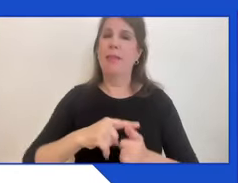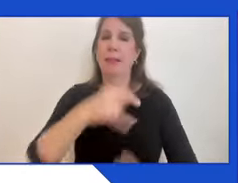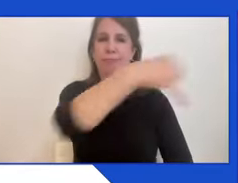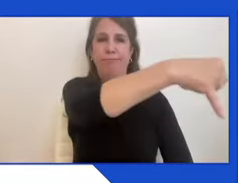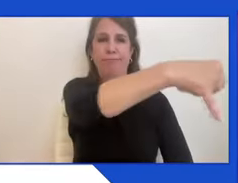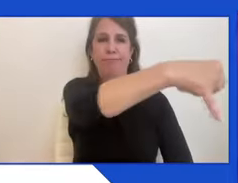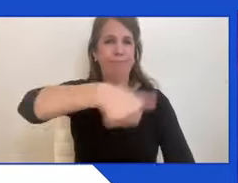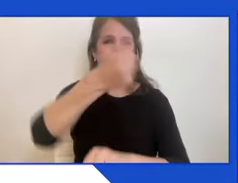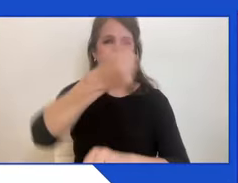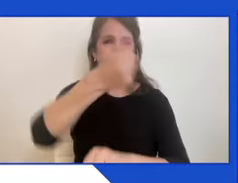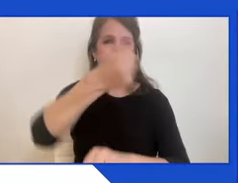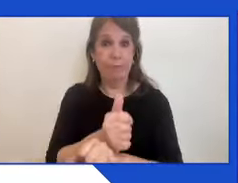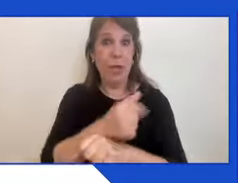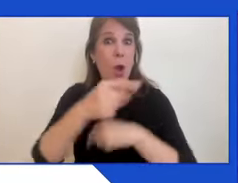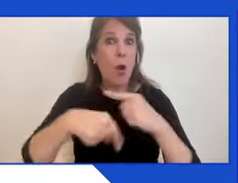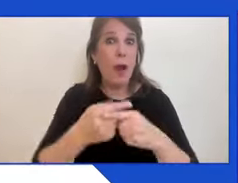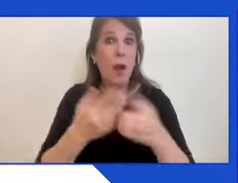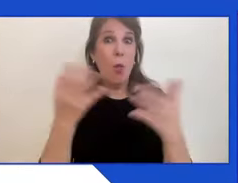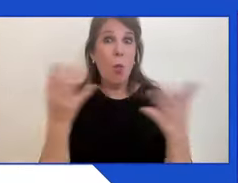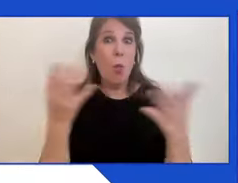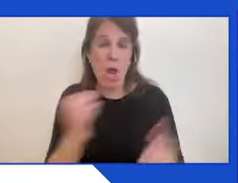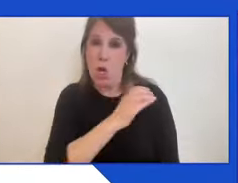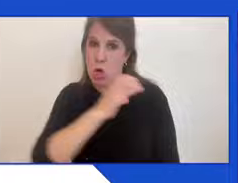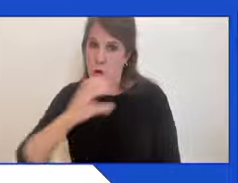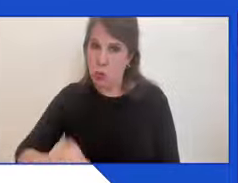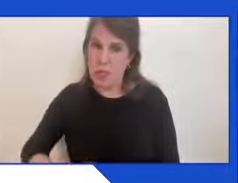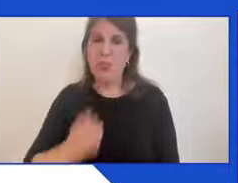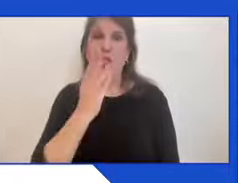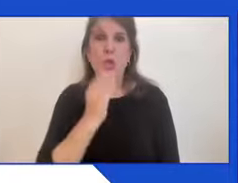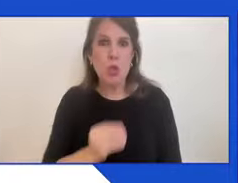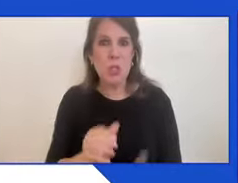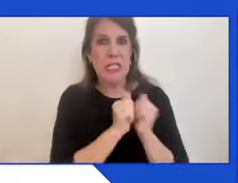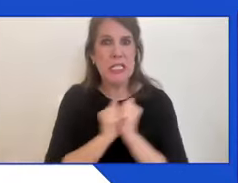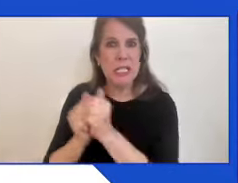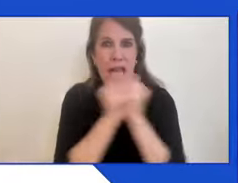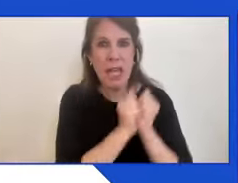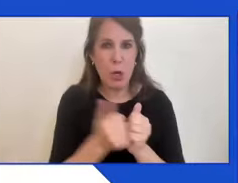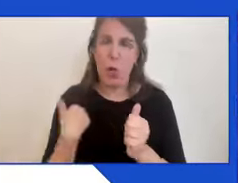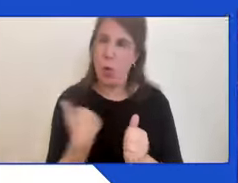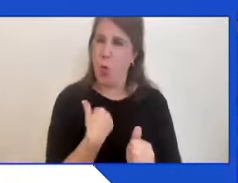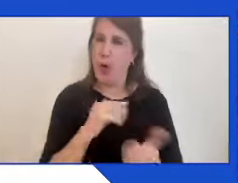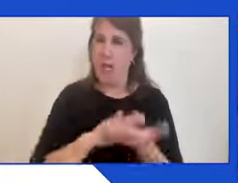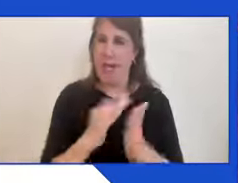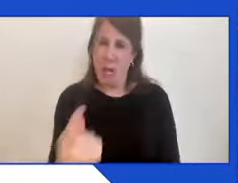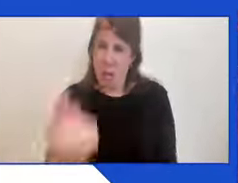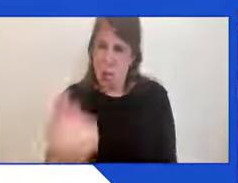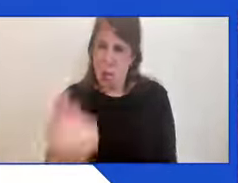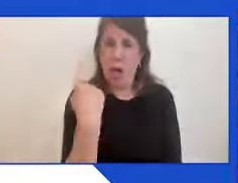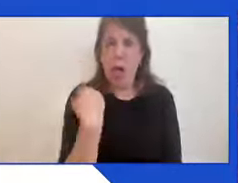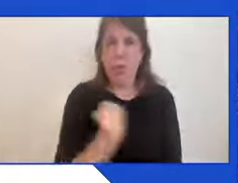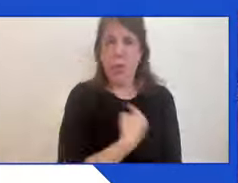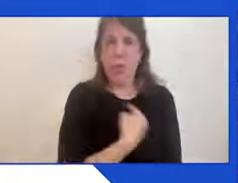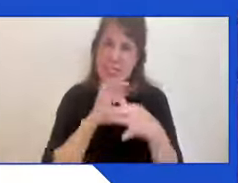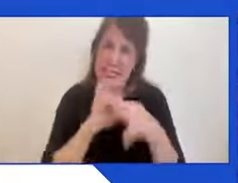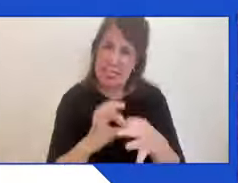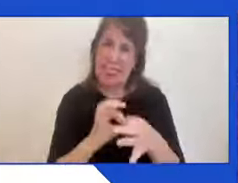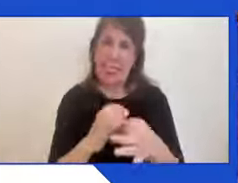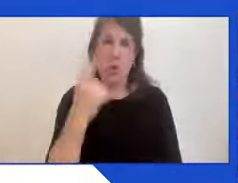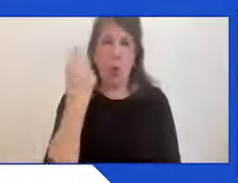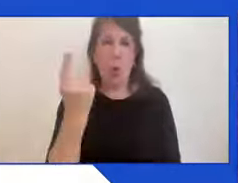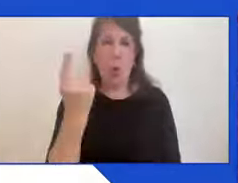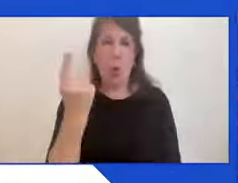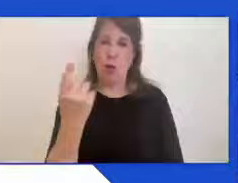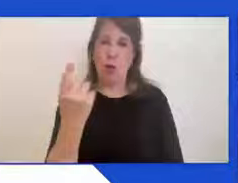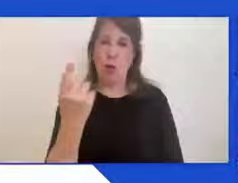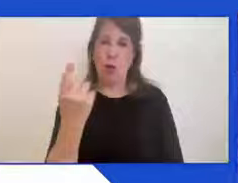line around both Christians and Jews. We are one. We are one.